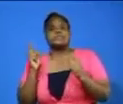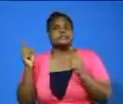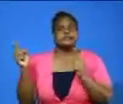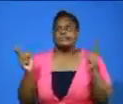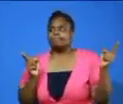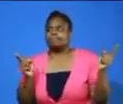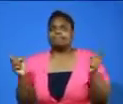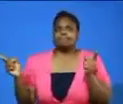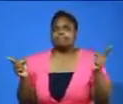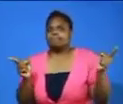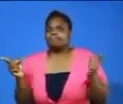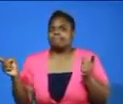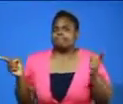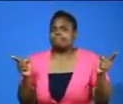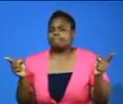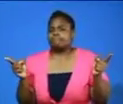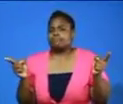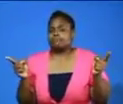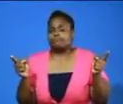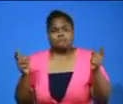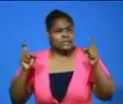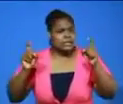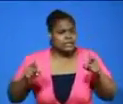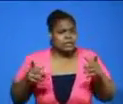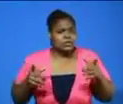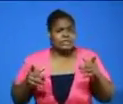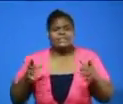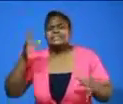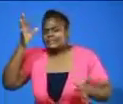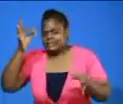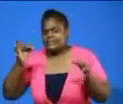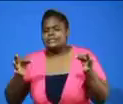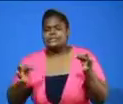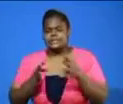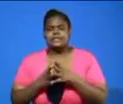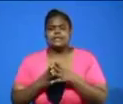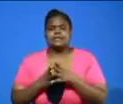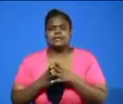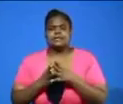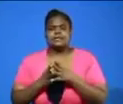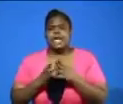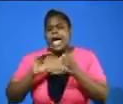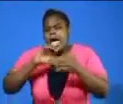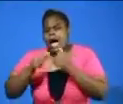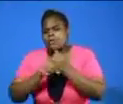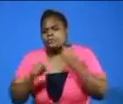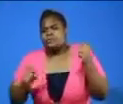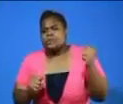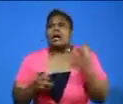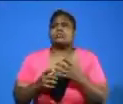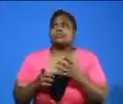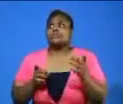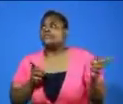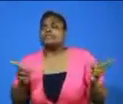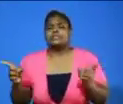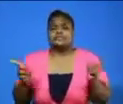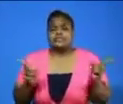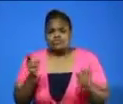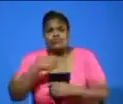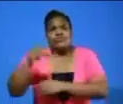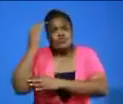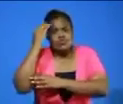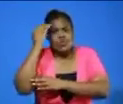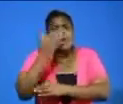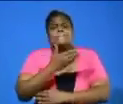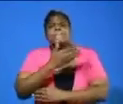How long will you halt between two opinions? How long will you vacillate? You who know